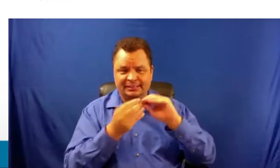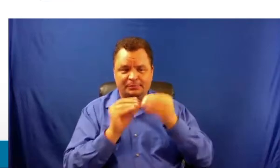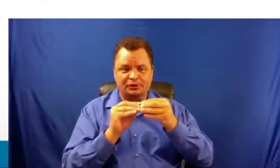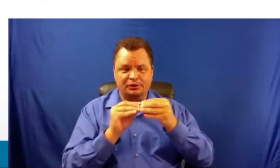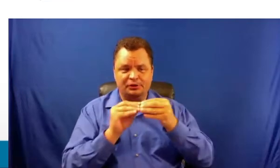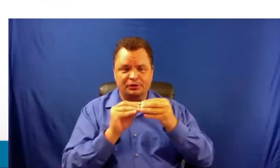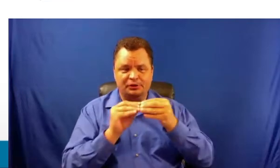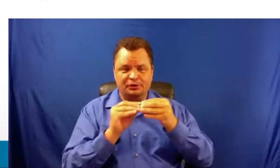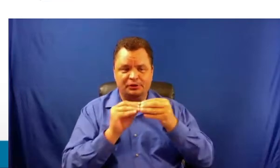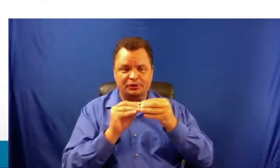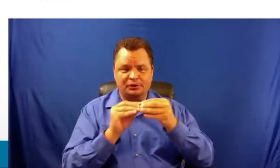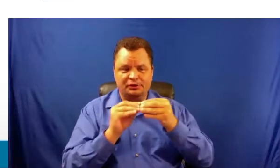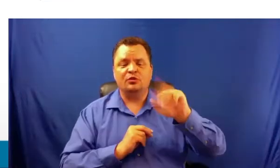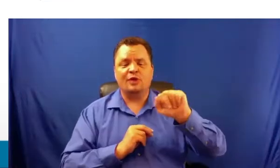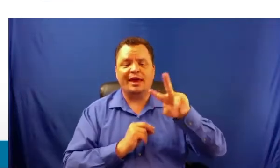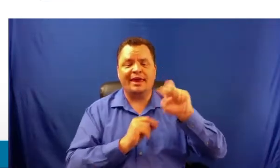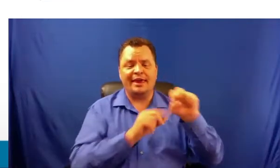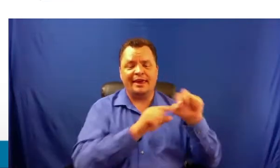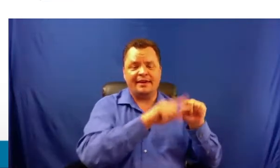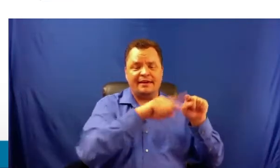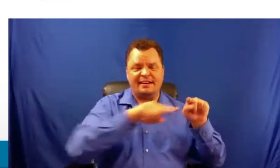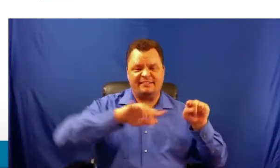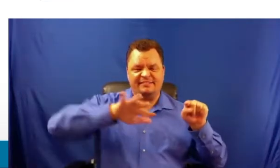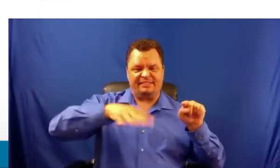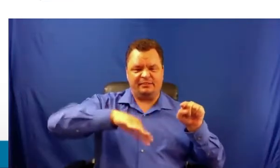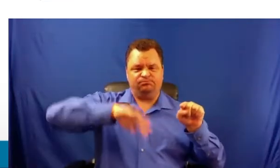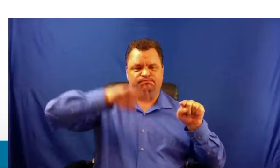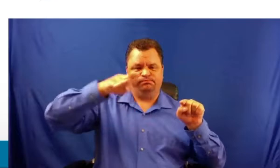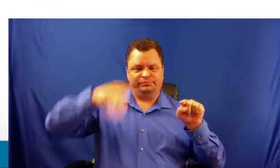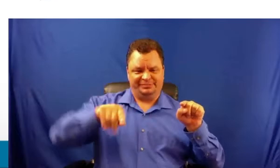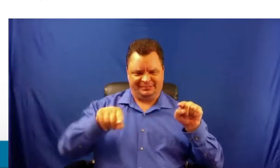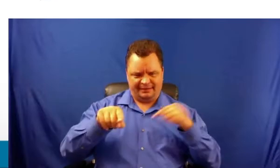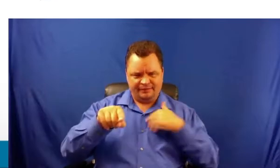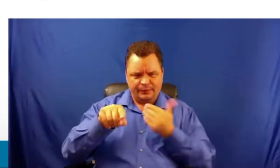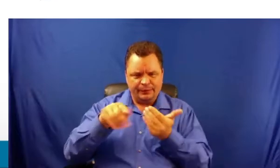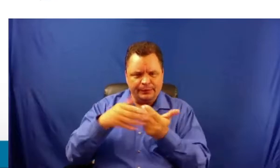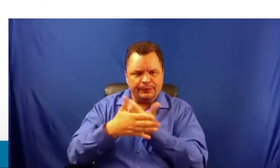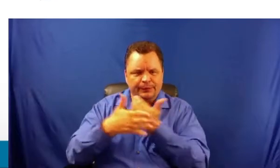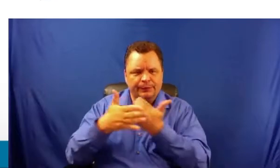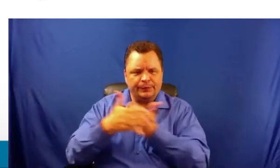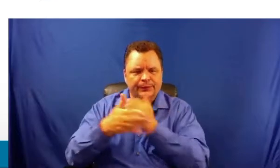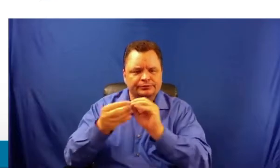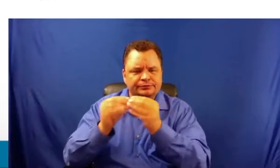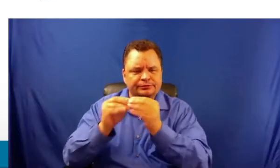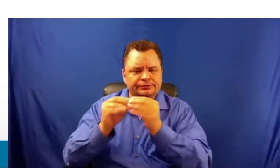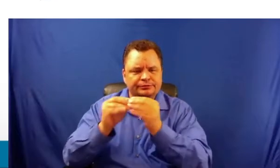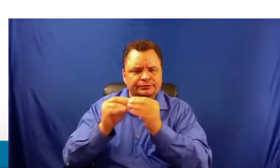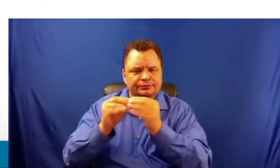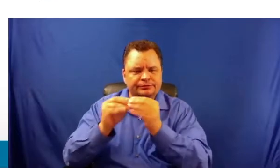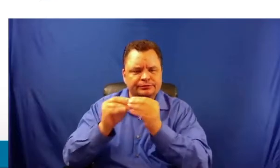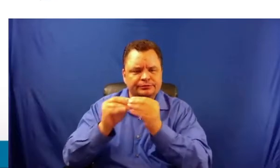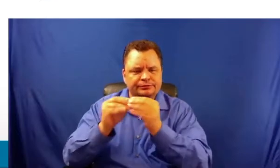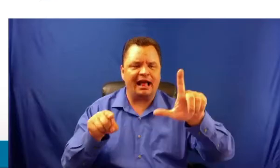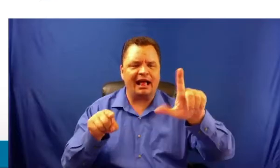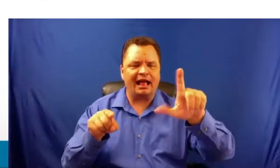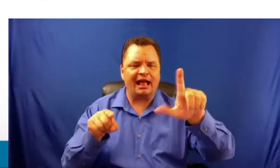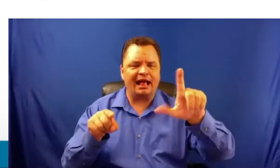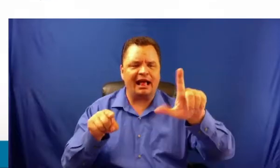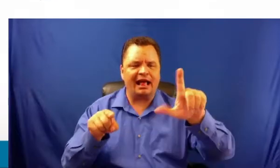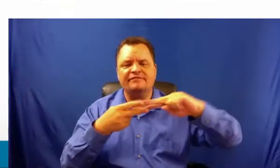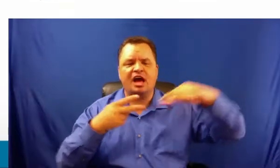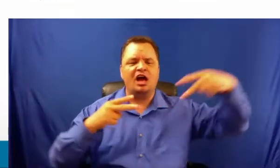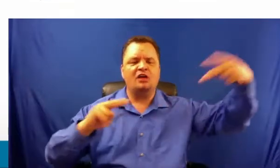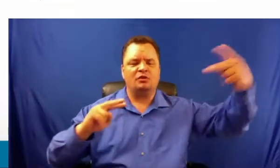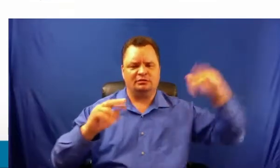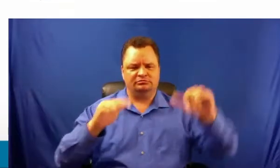the new virus that we're seeing, the new revision of the virus, of course, called the Delta virus. And it's pretty phenomenal when you think that it's